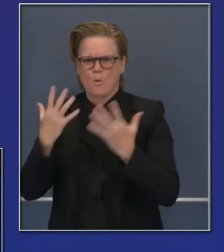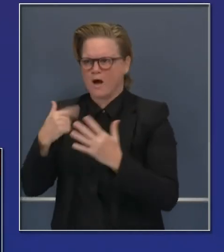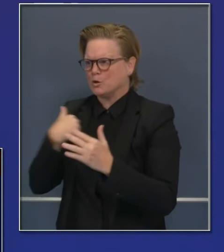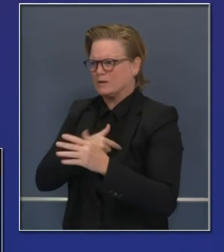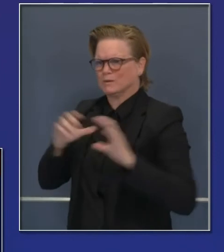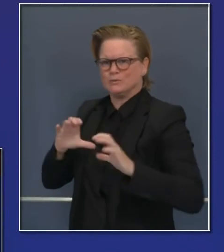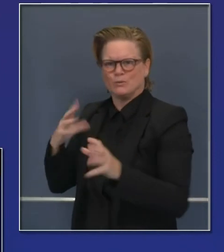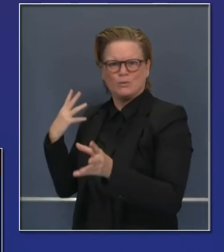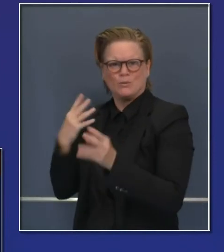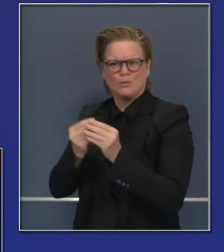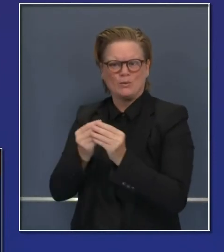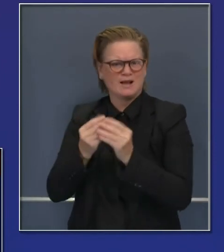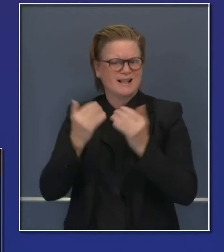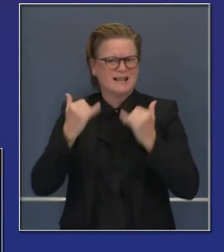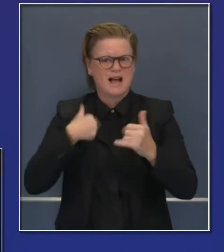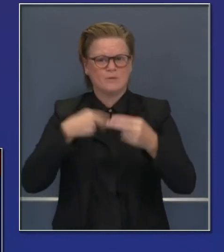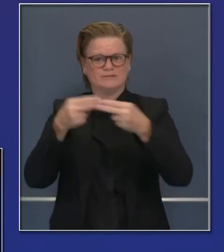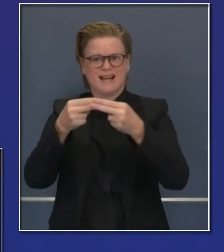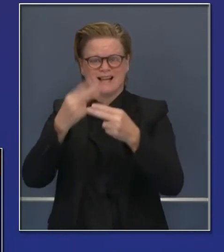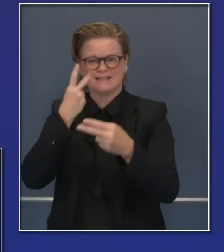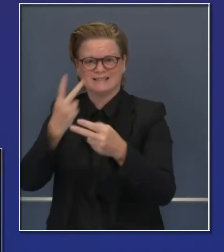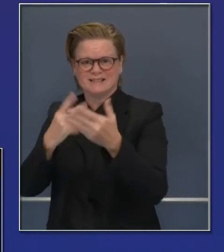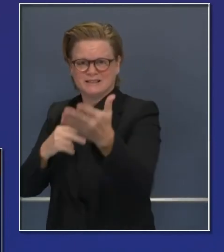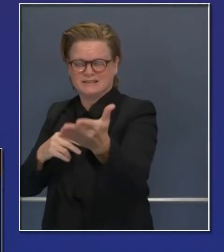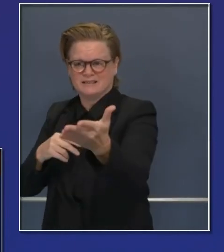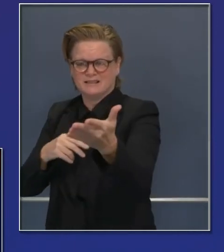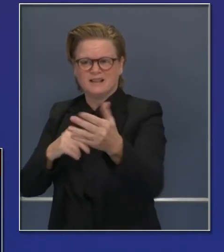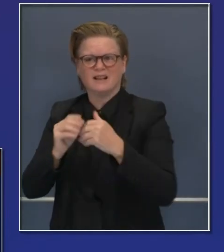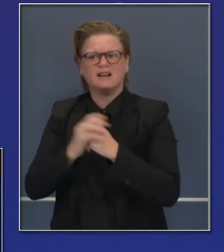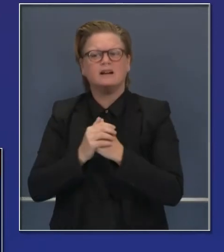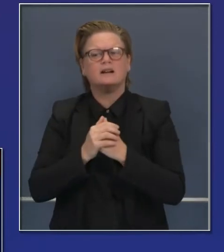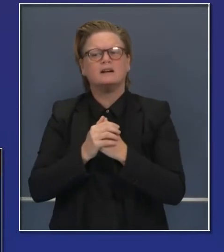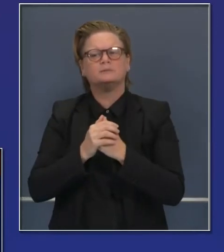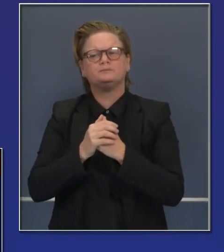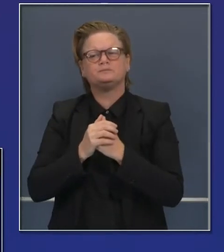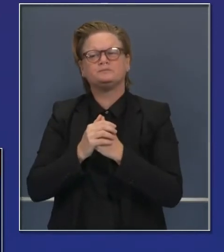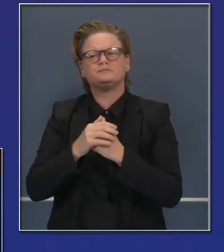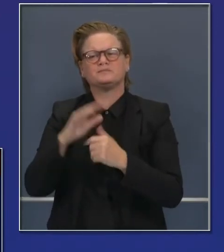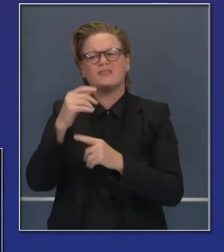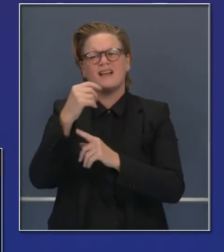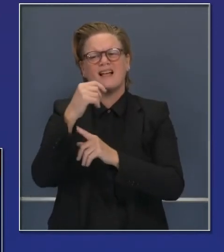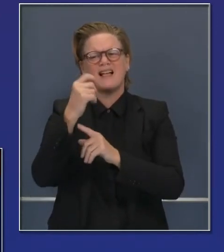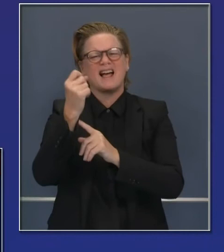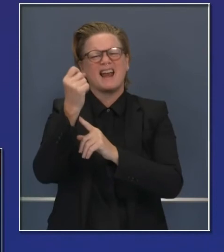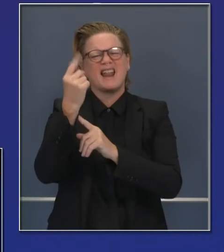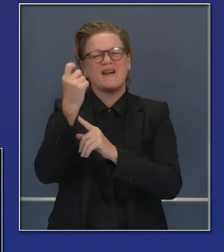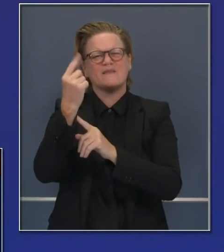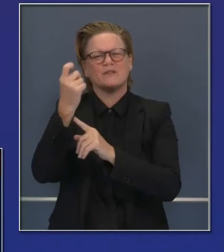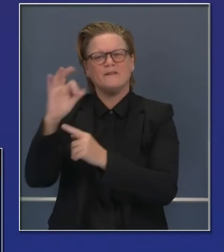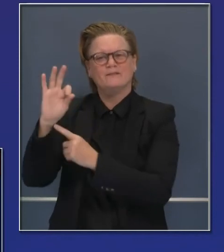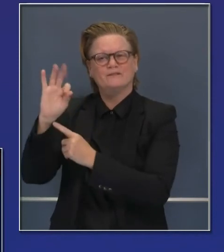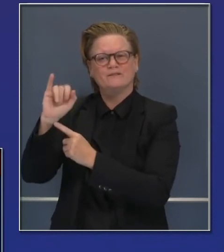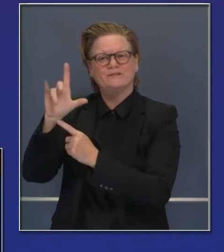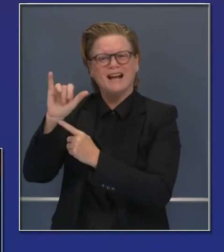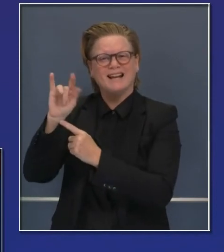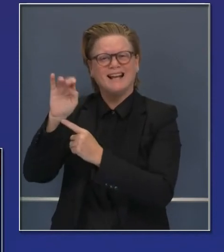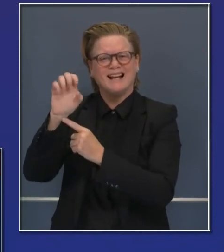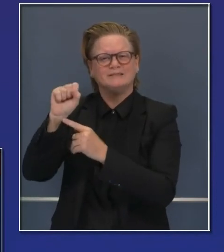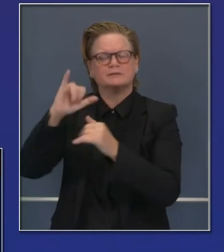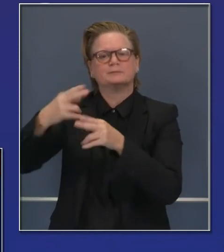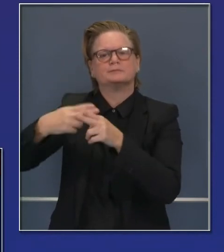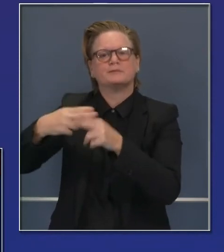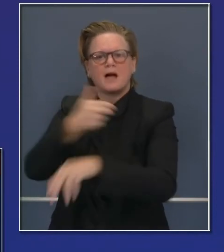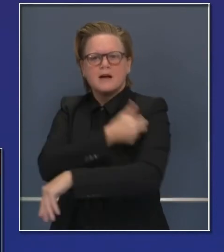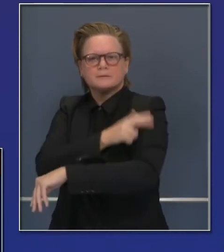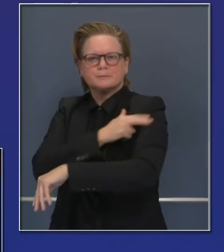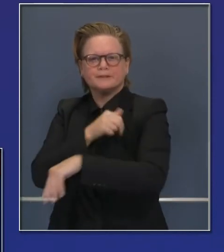talked a lot about the 11 facilities outside our healthcare delivery system that the state has prepared in what we refer